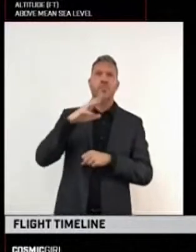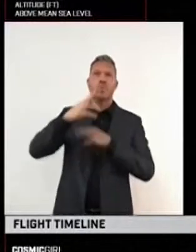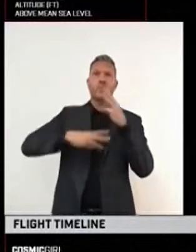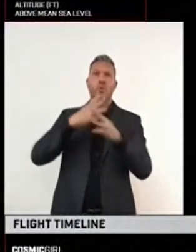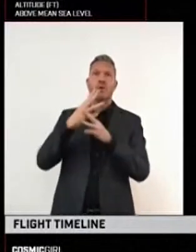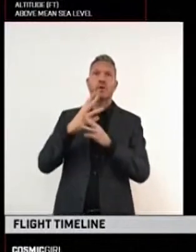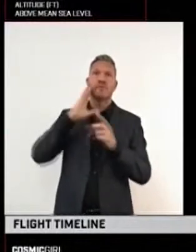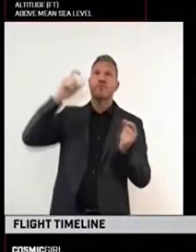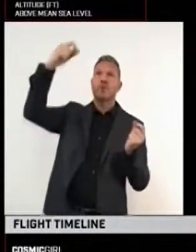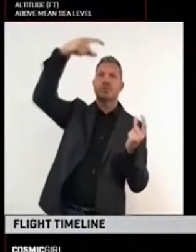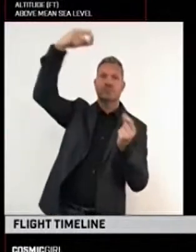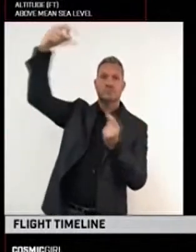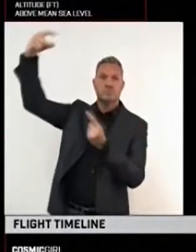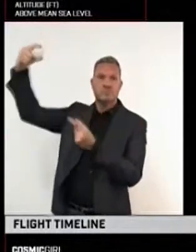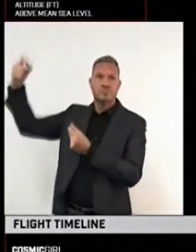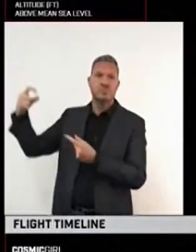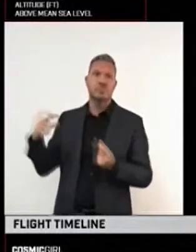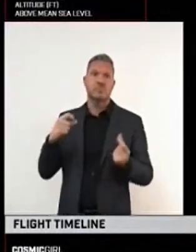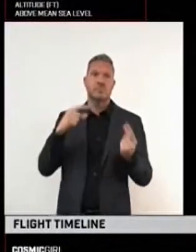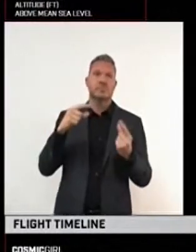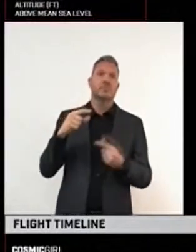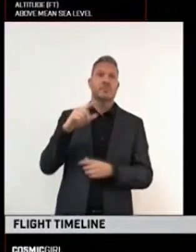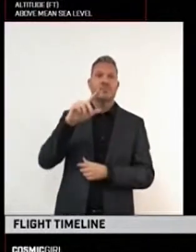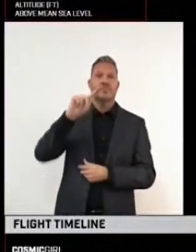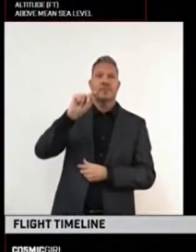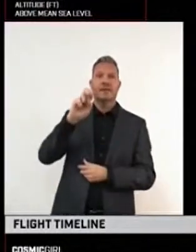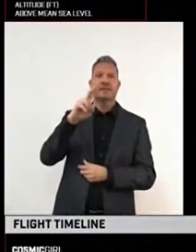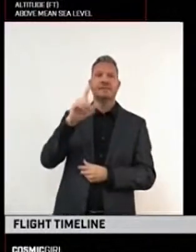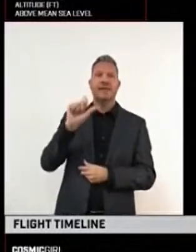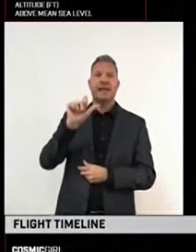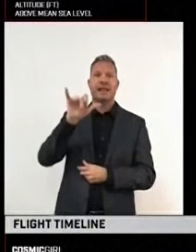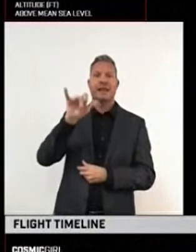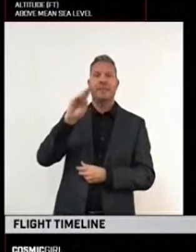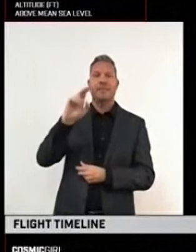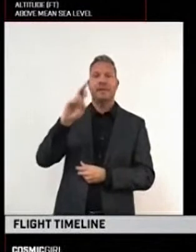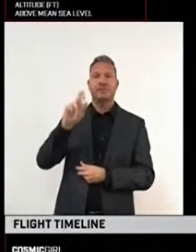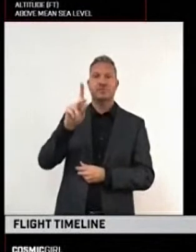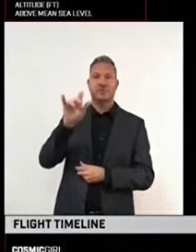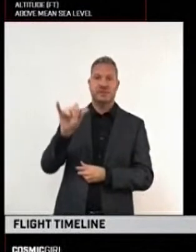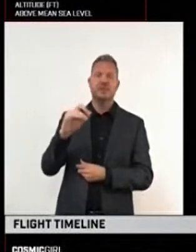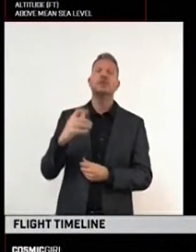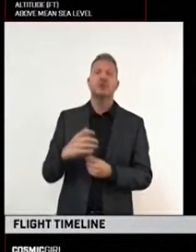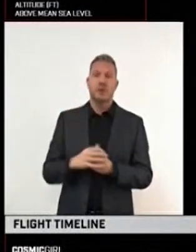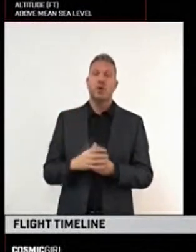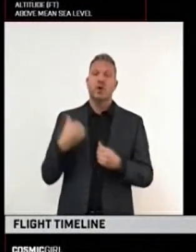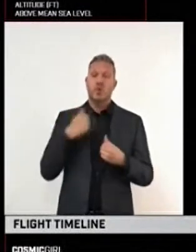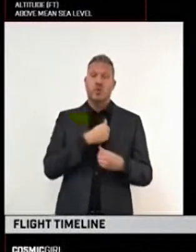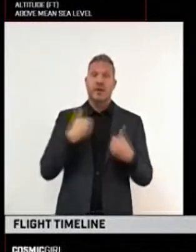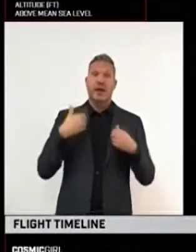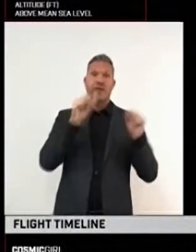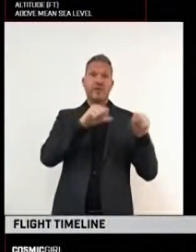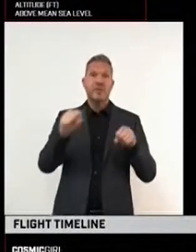frequency or RF signal containing critical information about Launcher 1's subsystems, performance, and the environments that Launcher